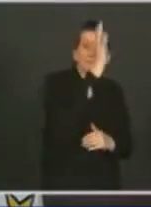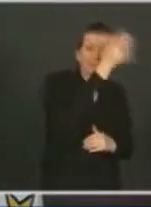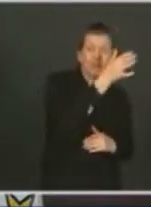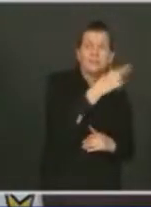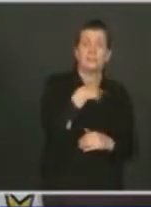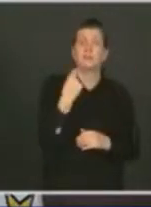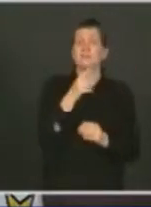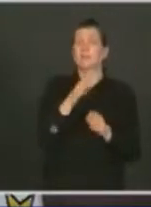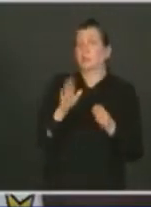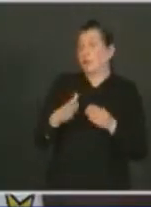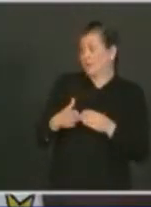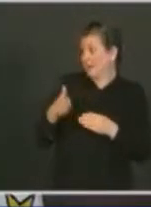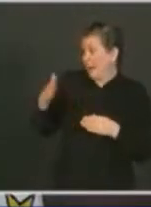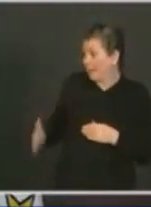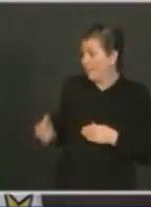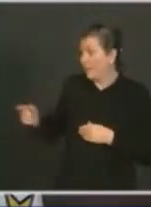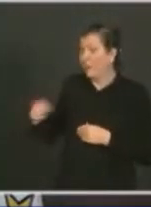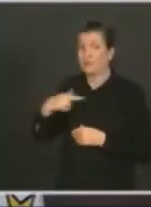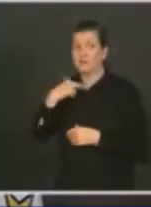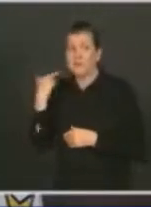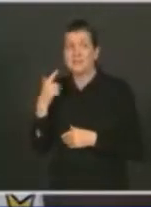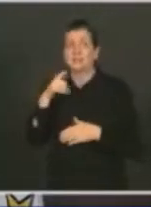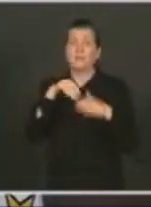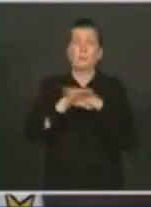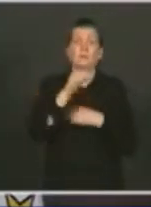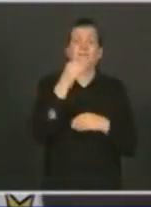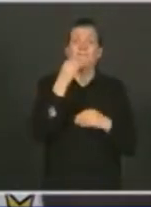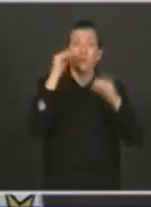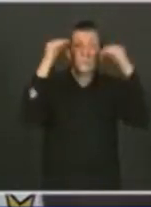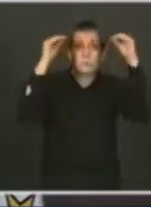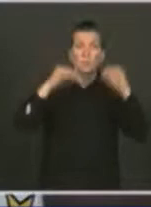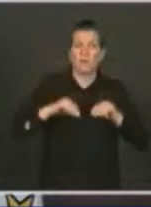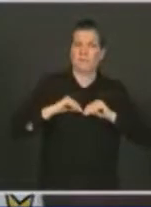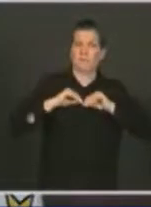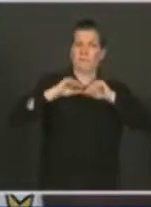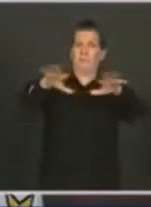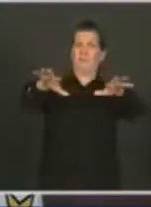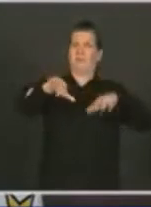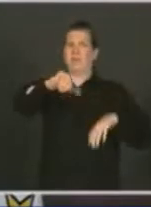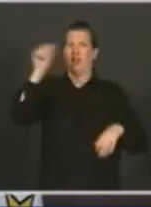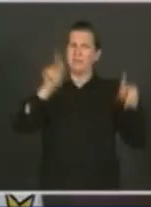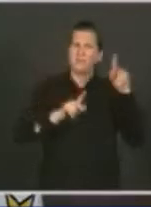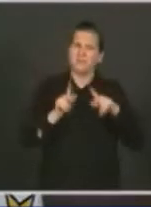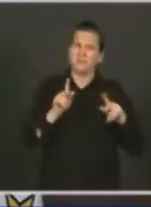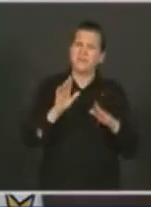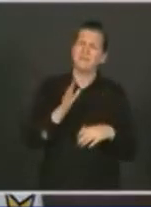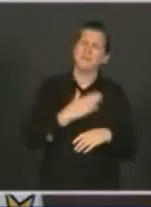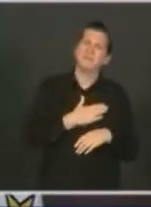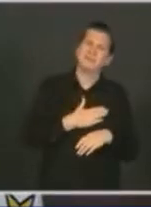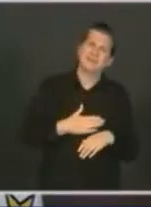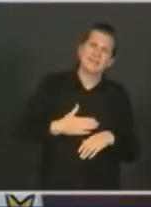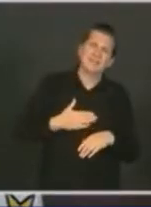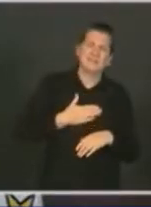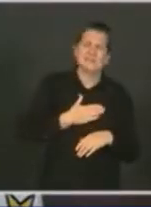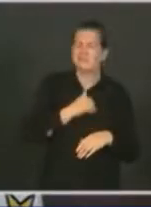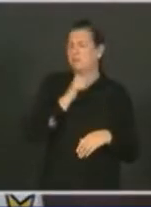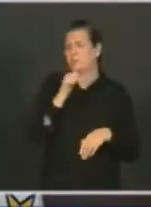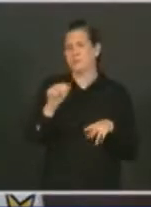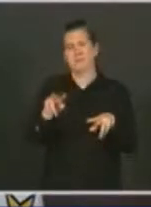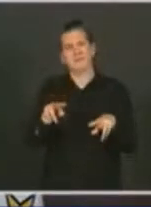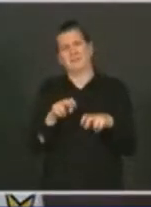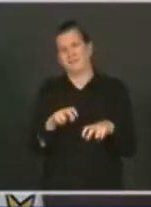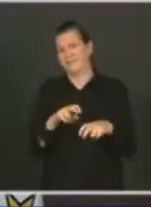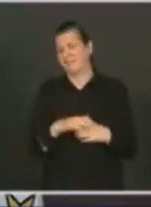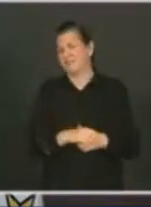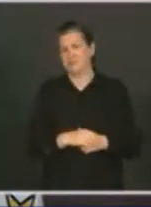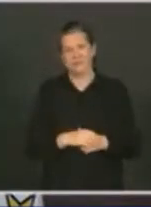the checker in the supermarket at, or our kid's teacher at? You know, we have to think beyond our own selves and think about all the people this is affecting. I think